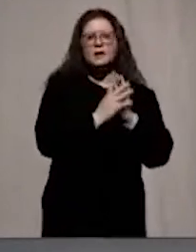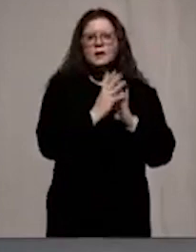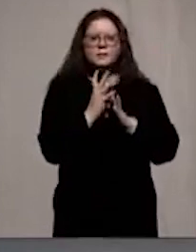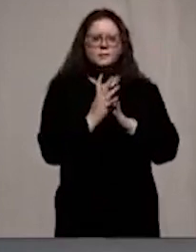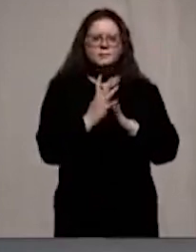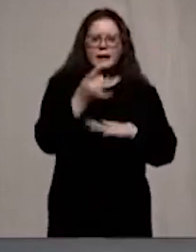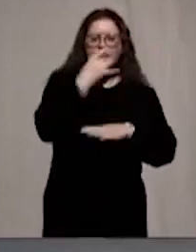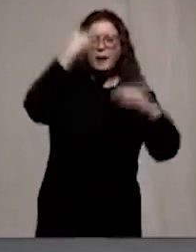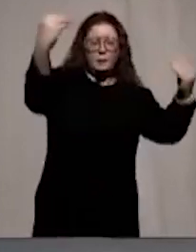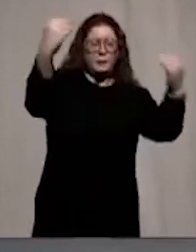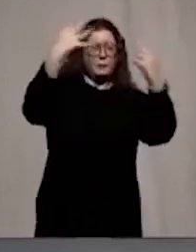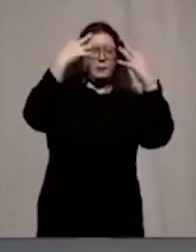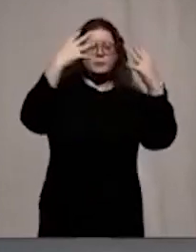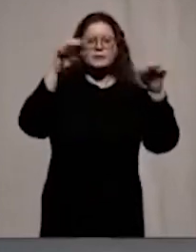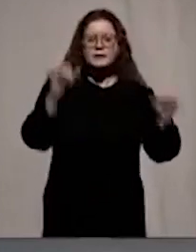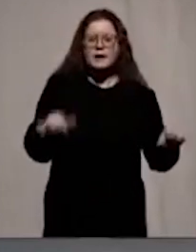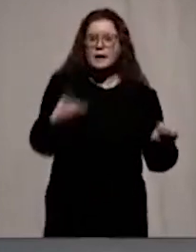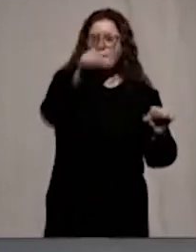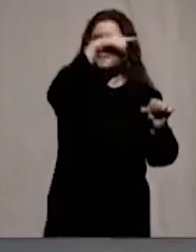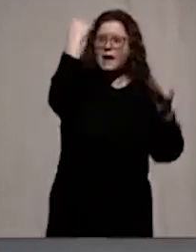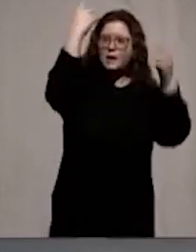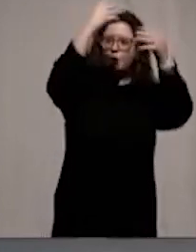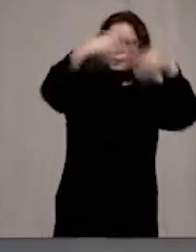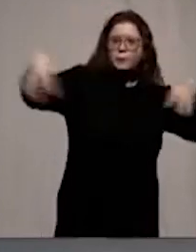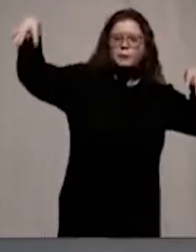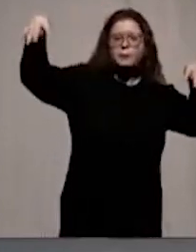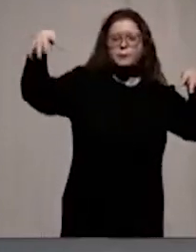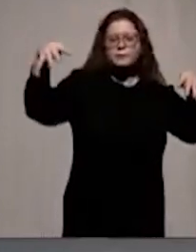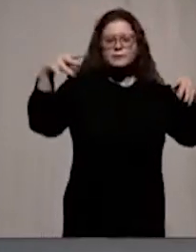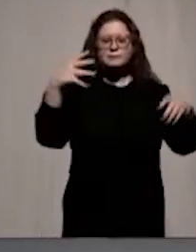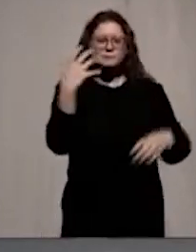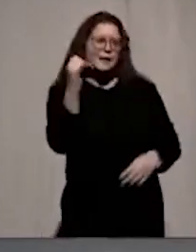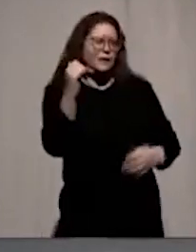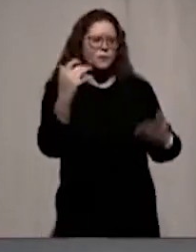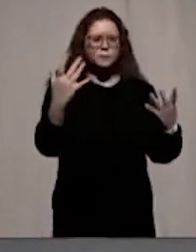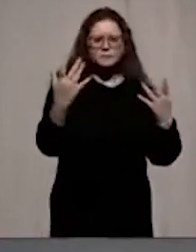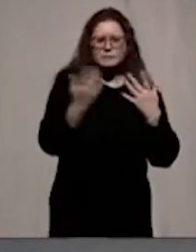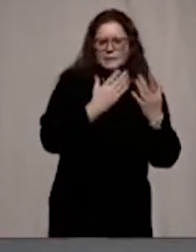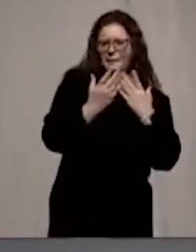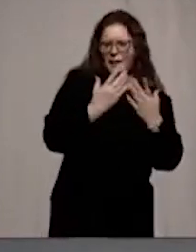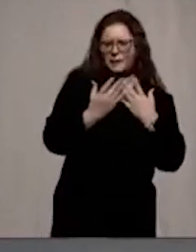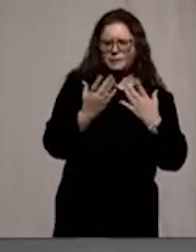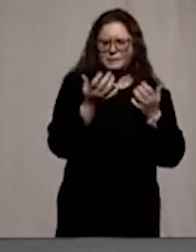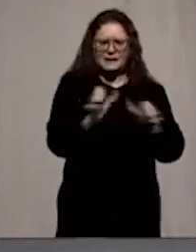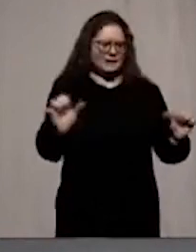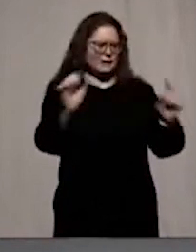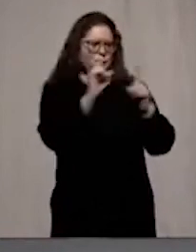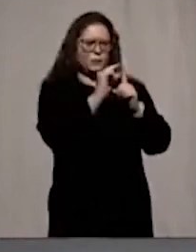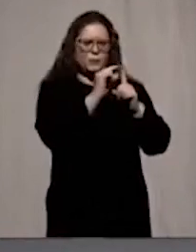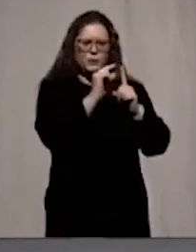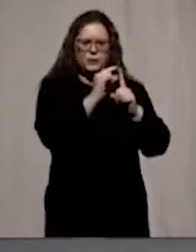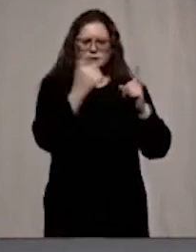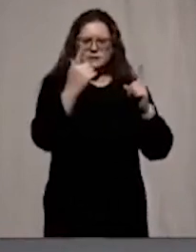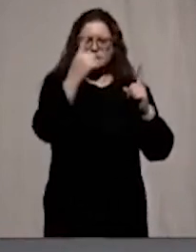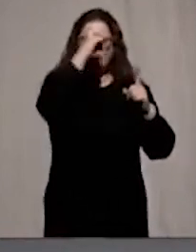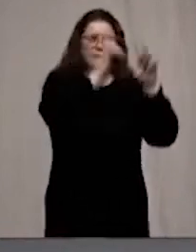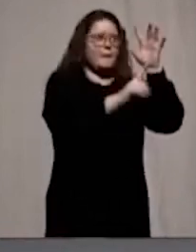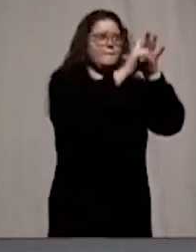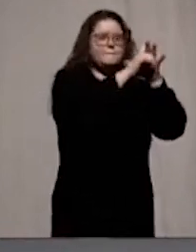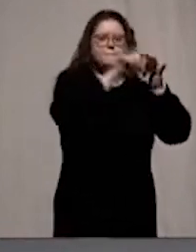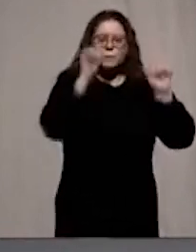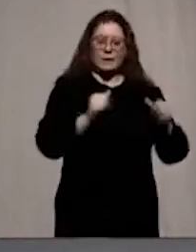bright lights, it can be black curtains, it can be, yellow, like whatever words come to your mind, I want you to write down a